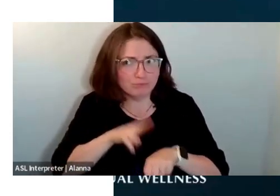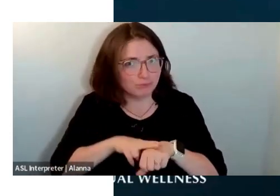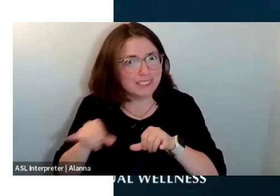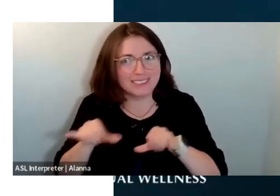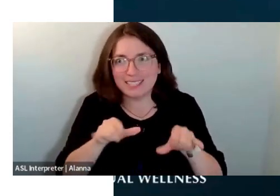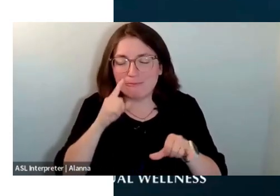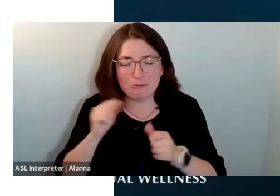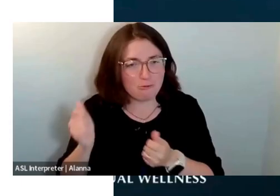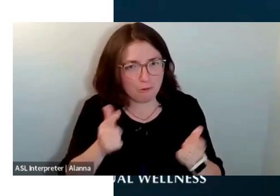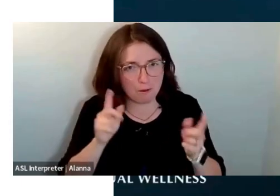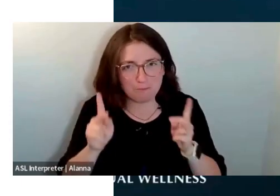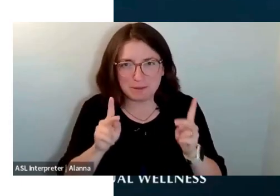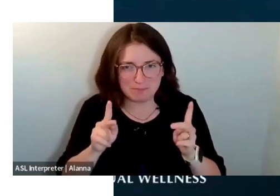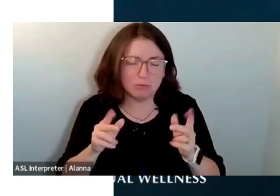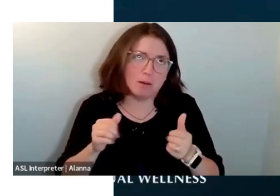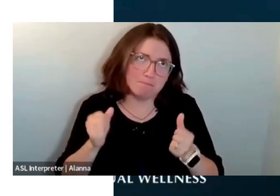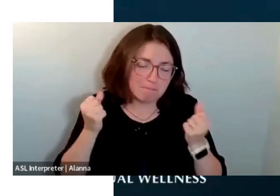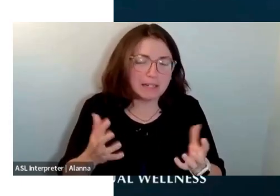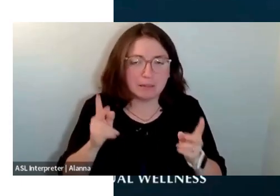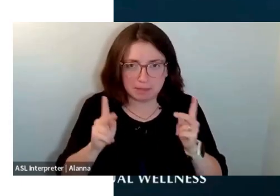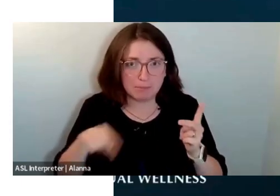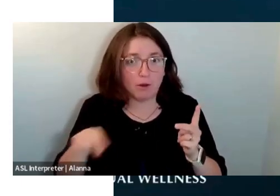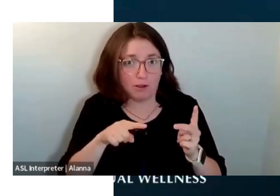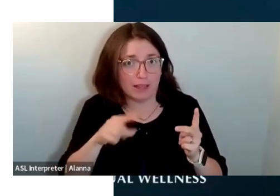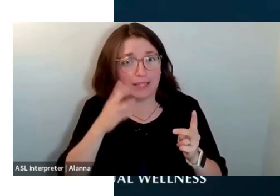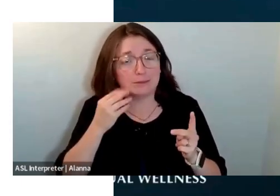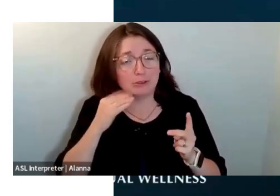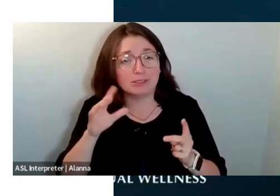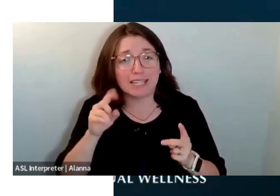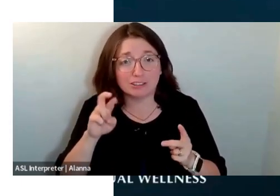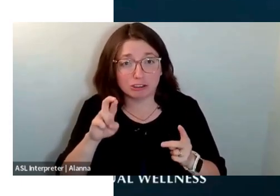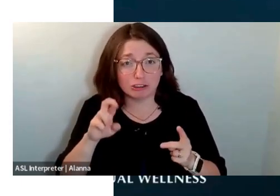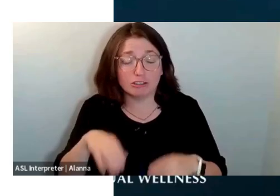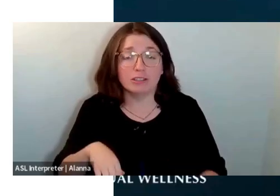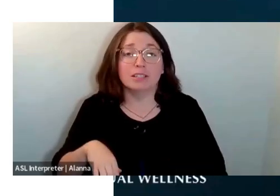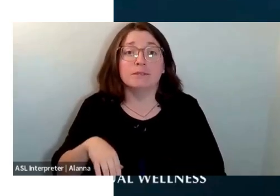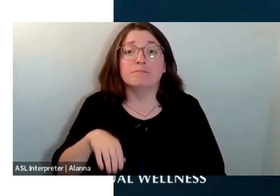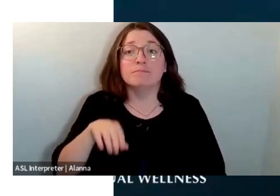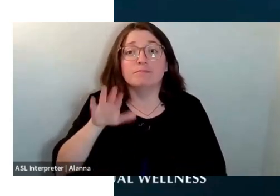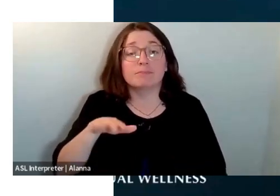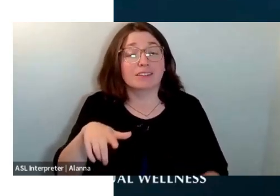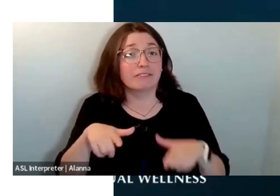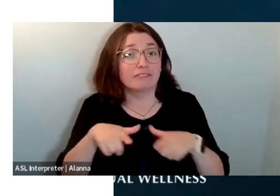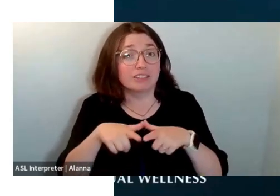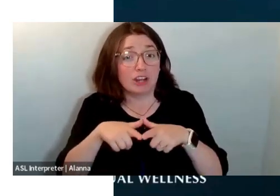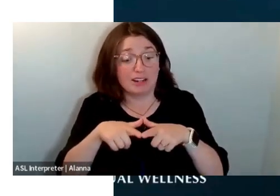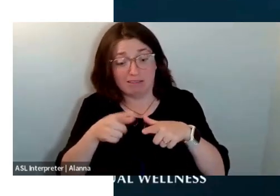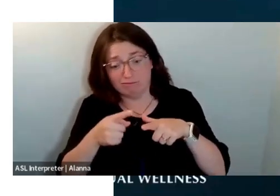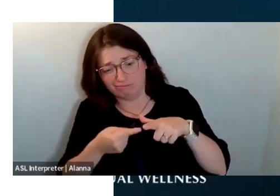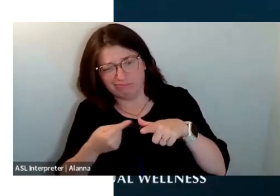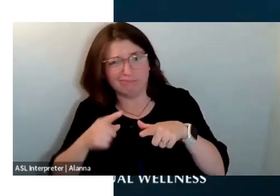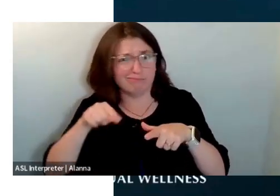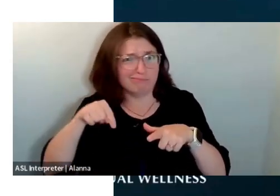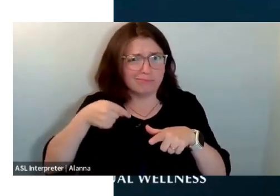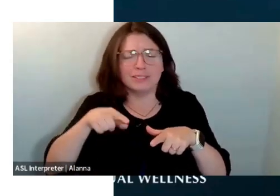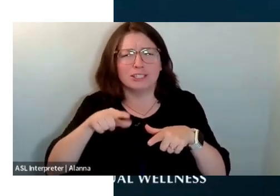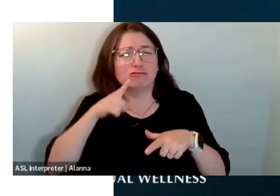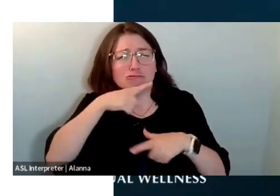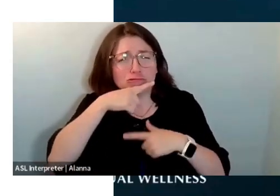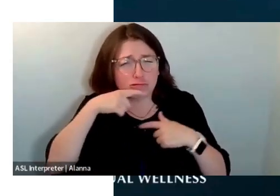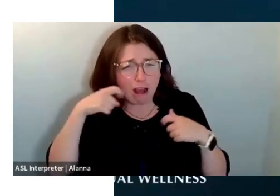experience. Vulvar and vaginal dryness or irritation is very common. There can be vaginal